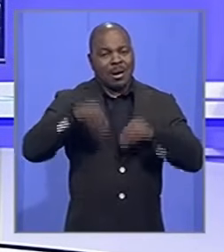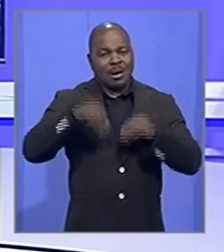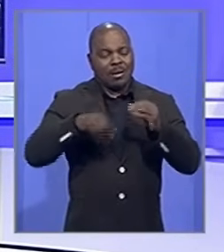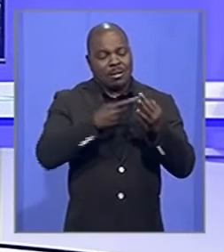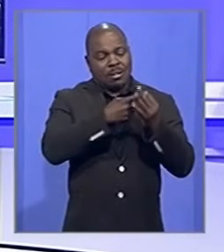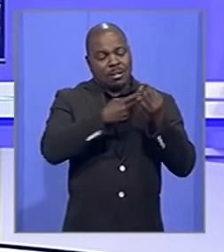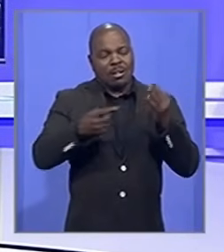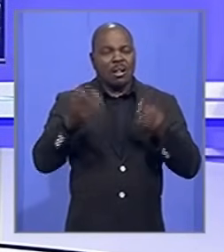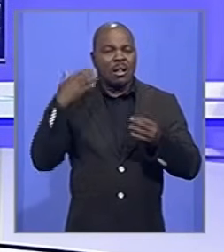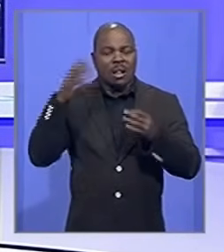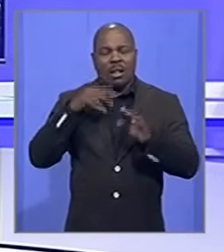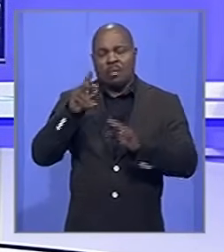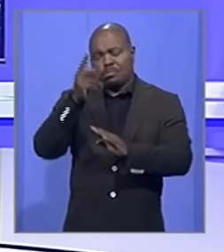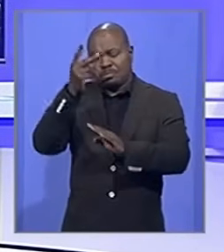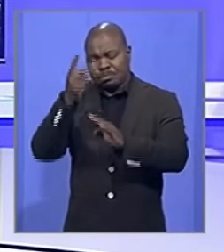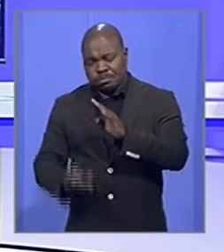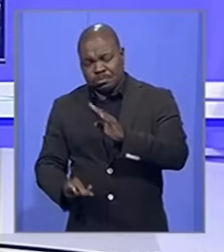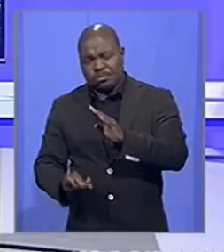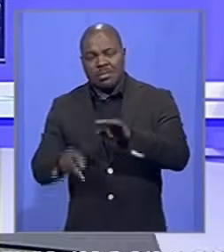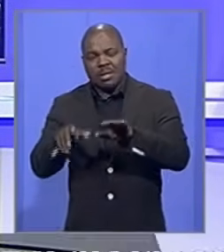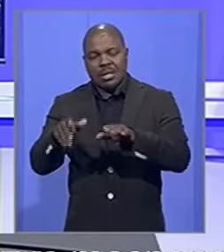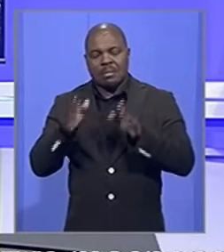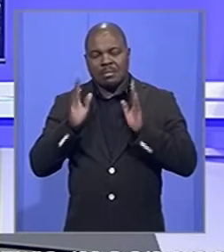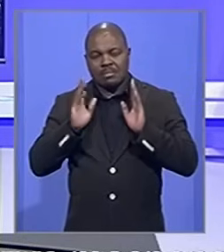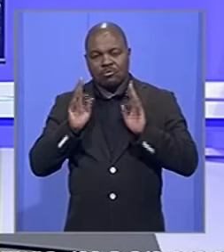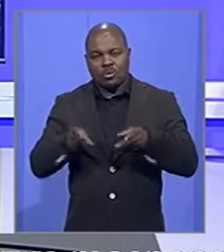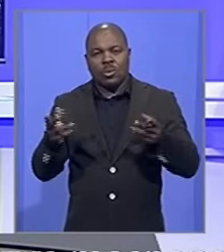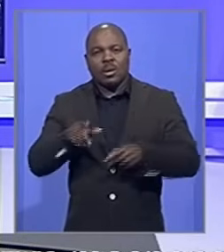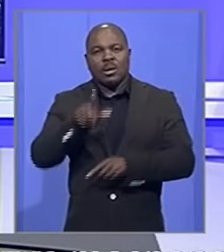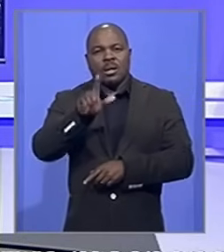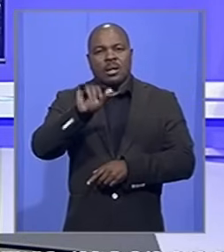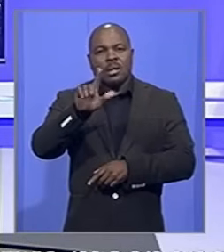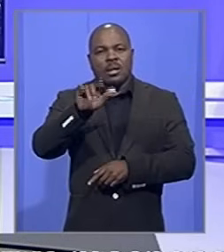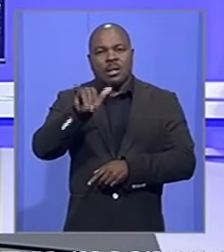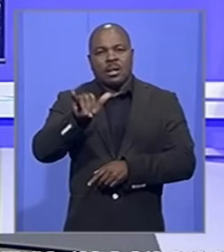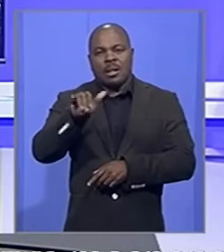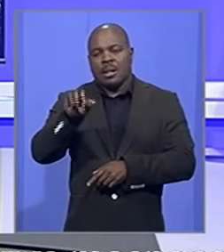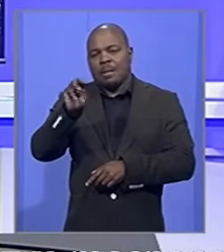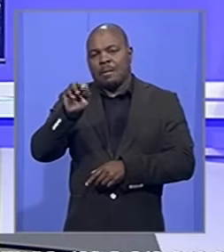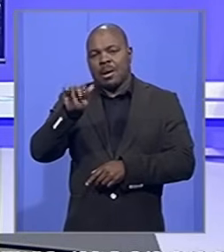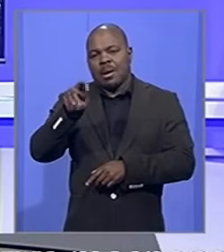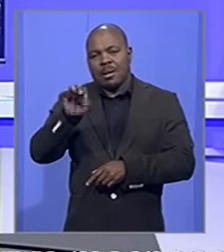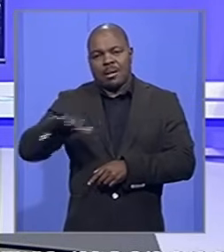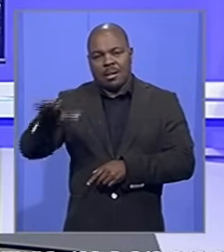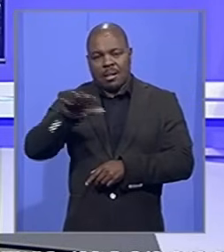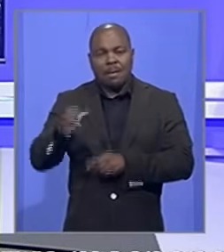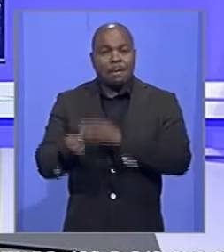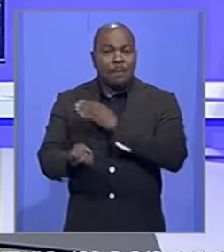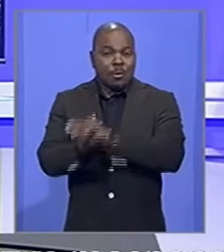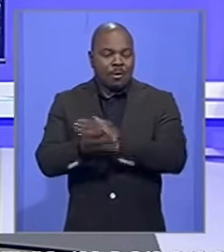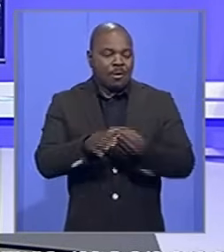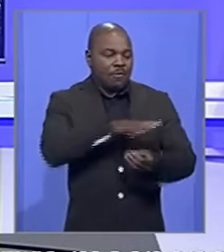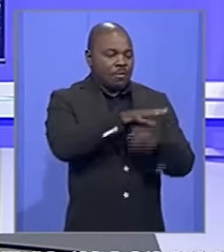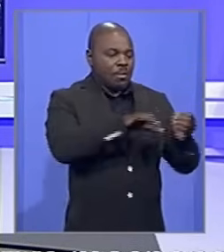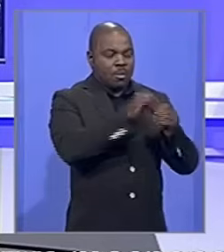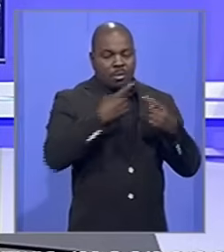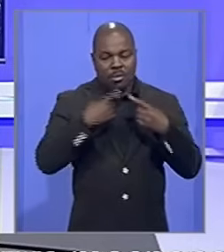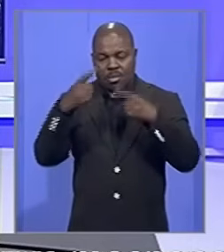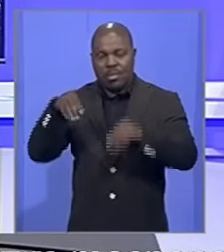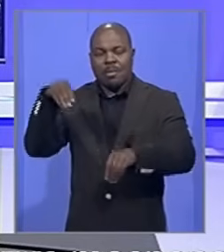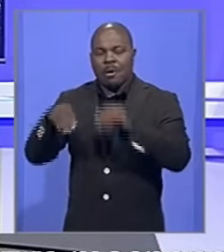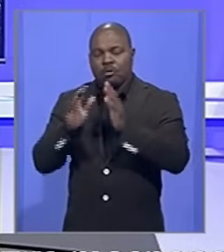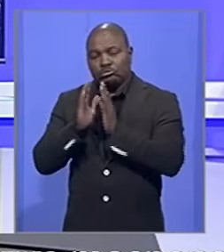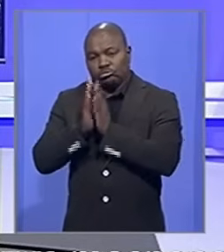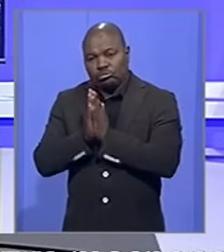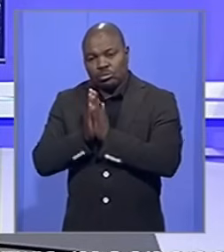masaledi a bone a santseng a gaeletswe kwa tlase ga Lily Mine gaufi le Barberton kwa Mpumalanga ba ne ba tshwere thapelo kwa moepong o.